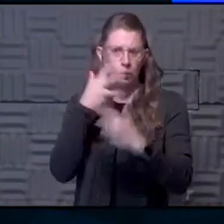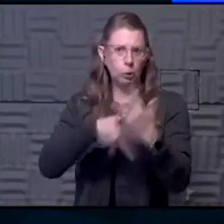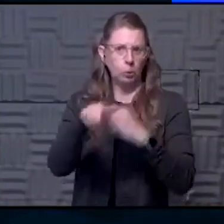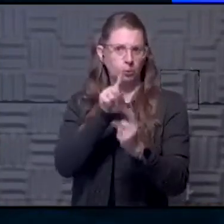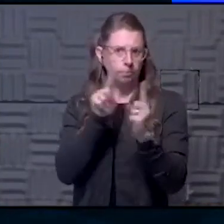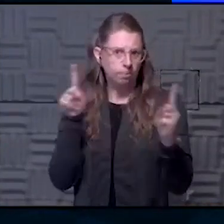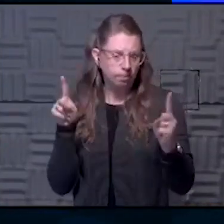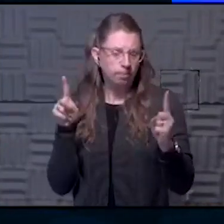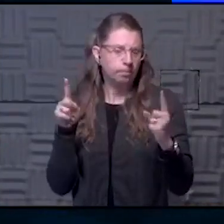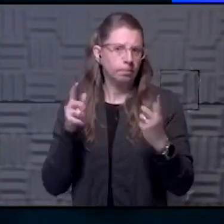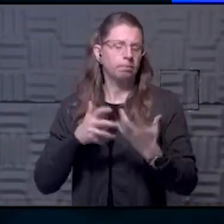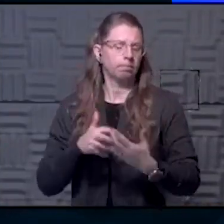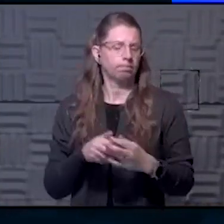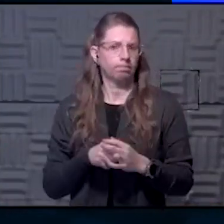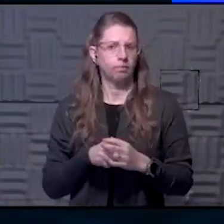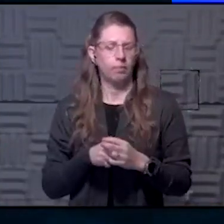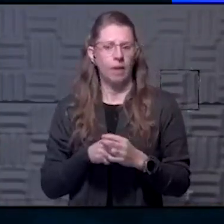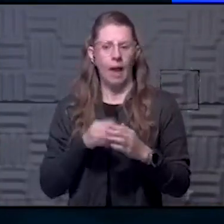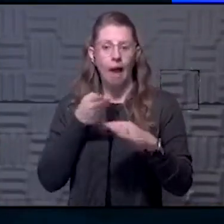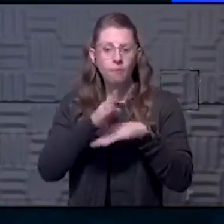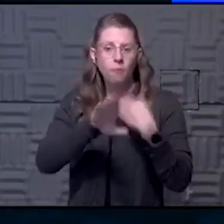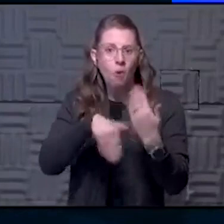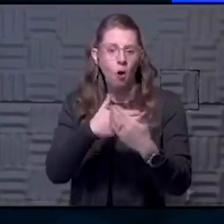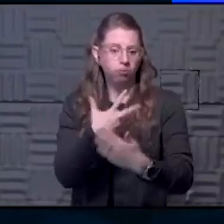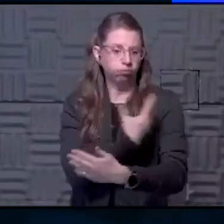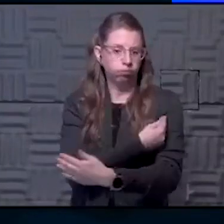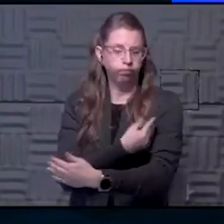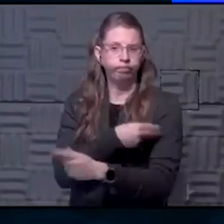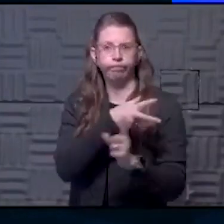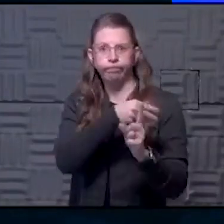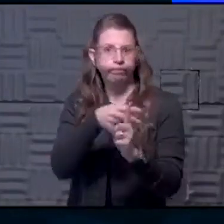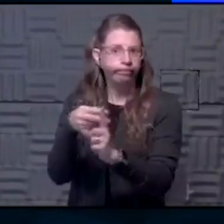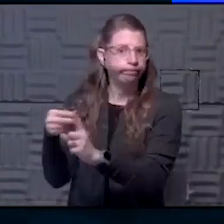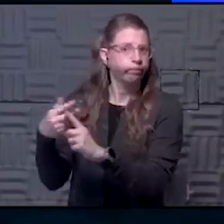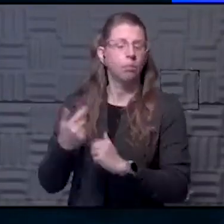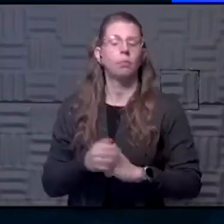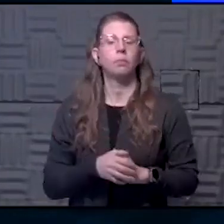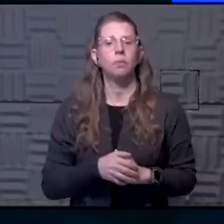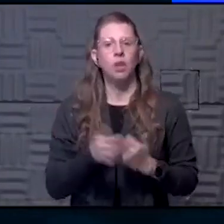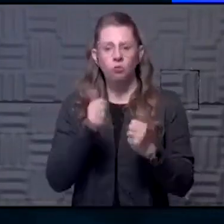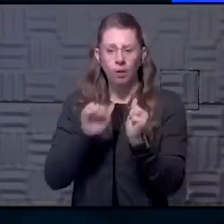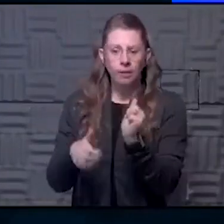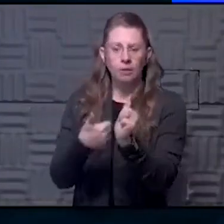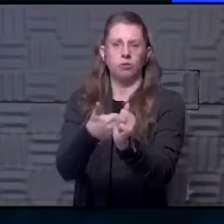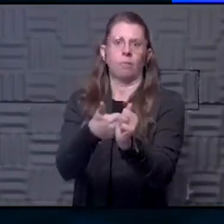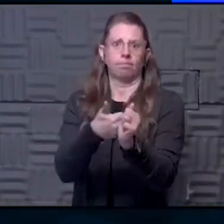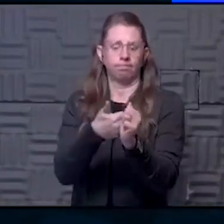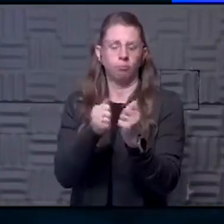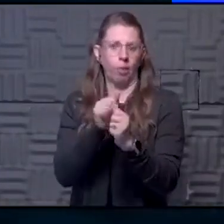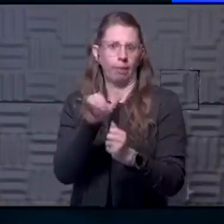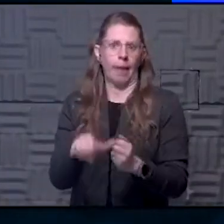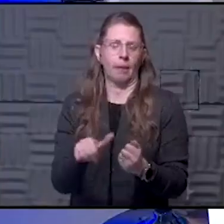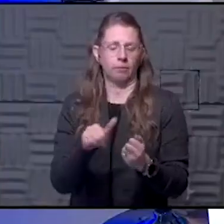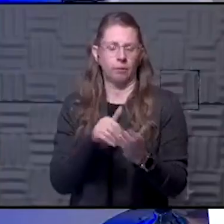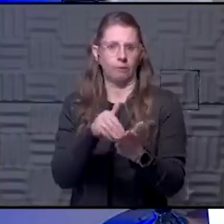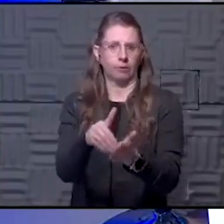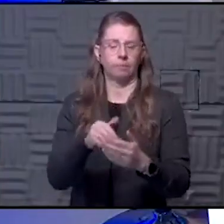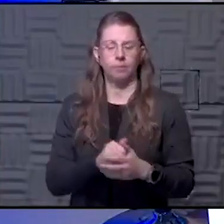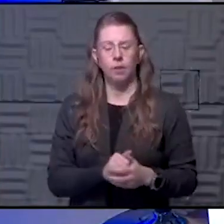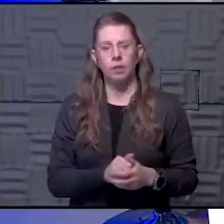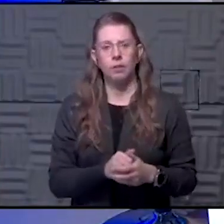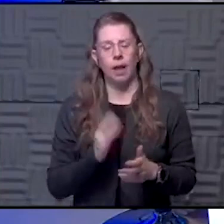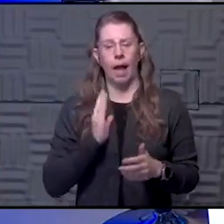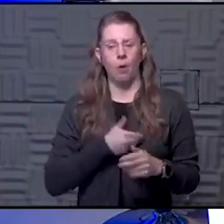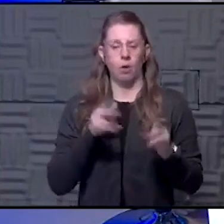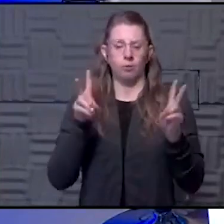and the like after we get all the shots in arms that we trying to catch up all the time, of course. You bet, our call to arms.